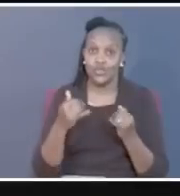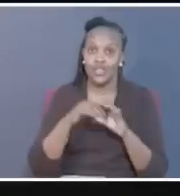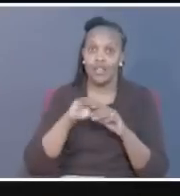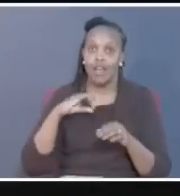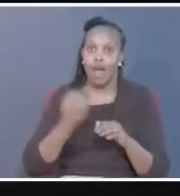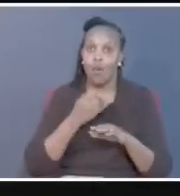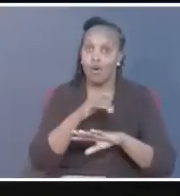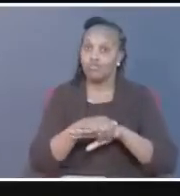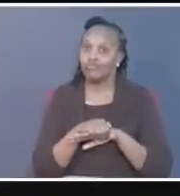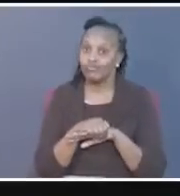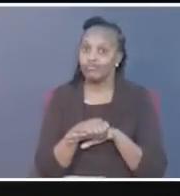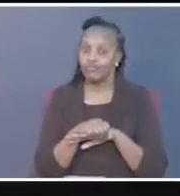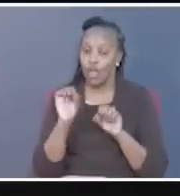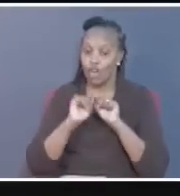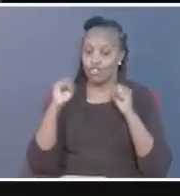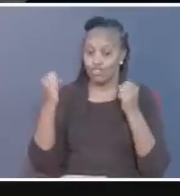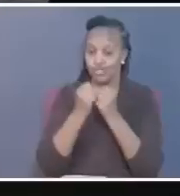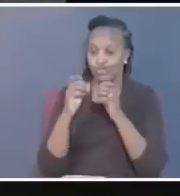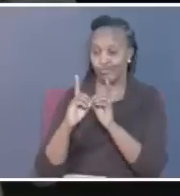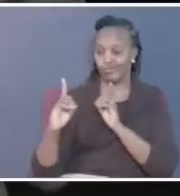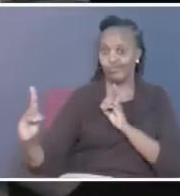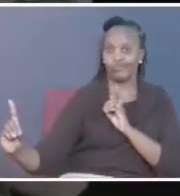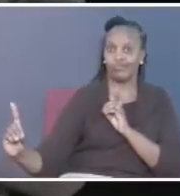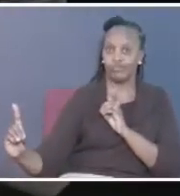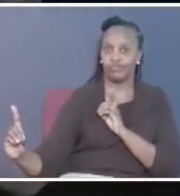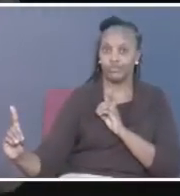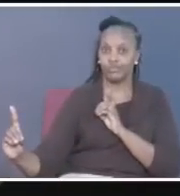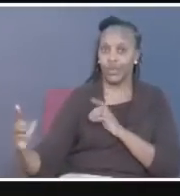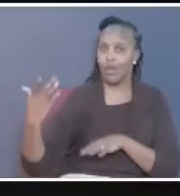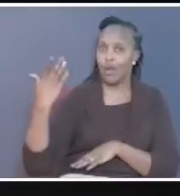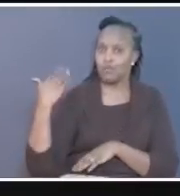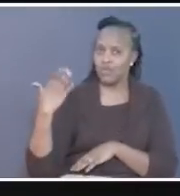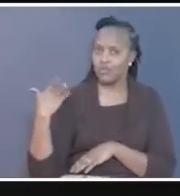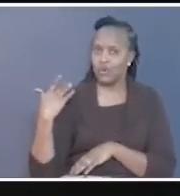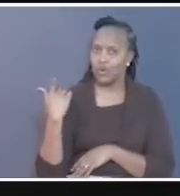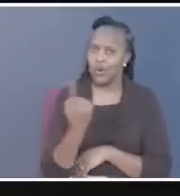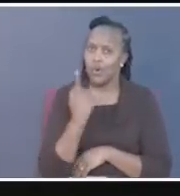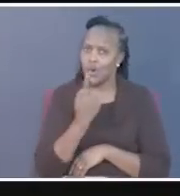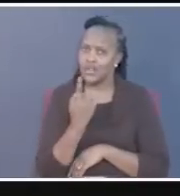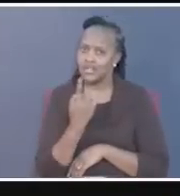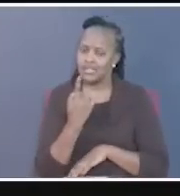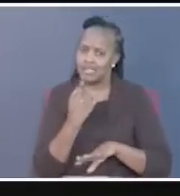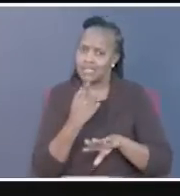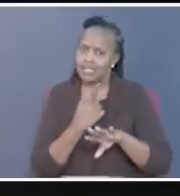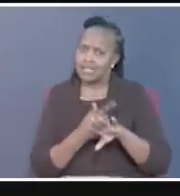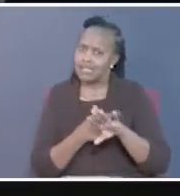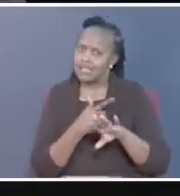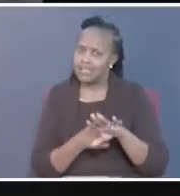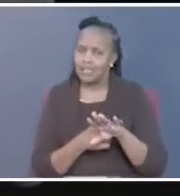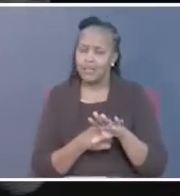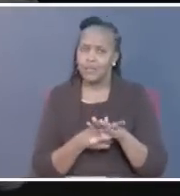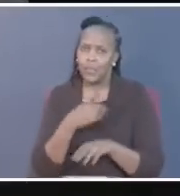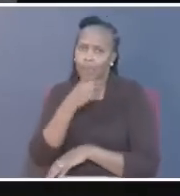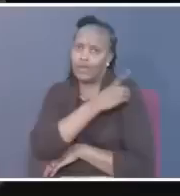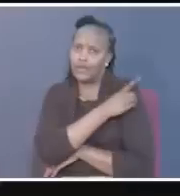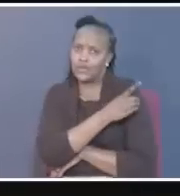is social distancing. Previously, perhaps only epidemiologists and medics